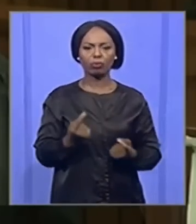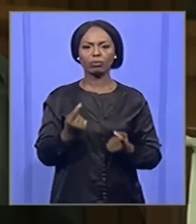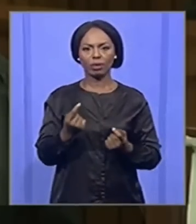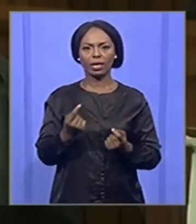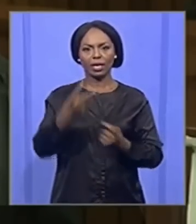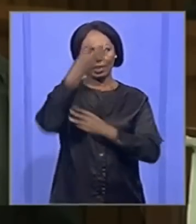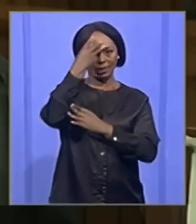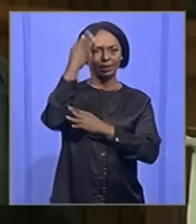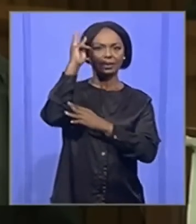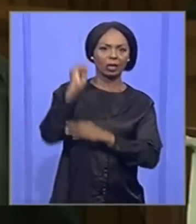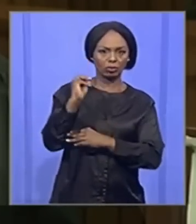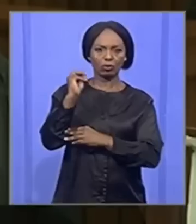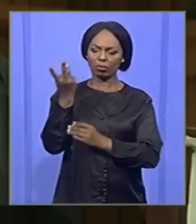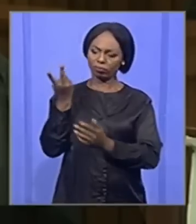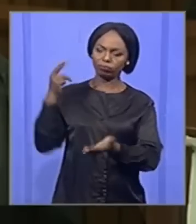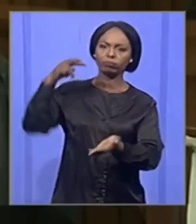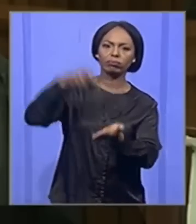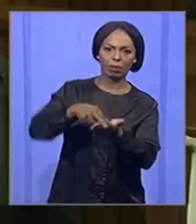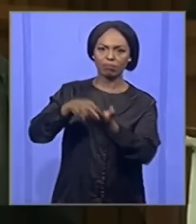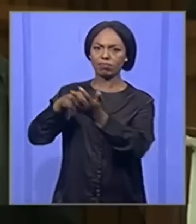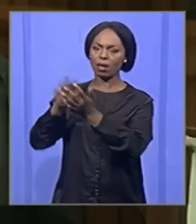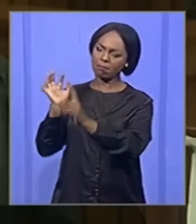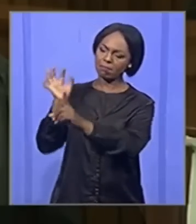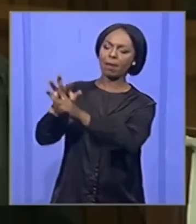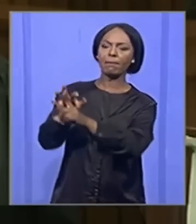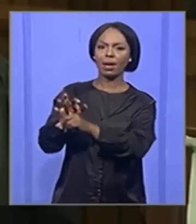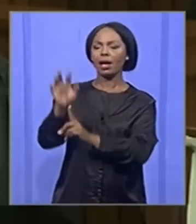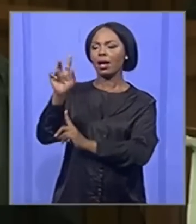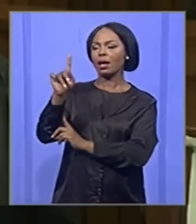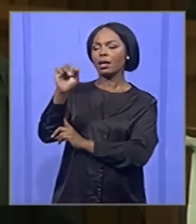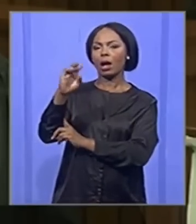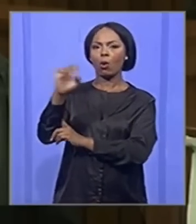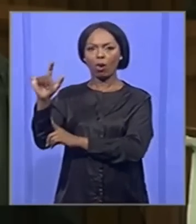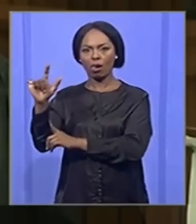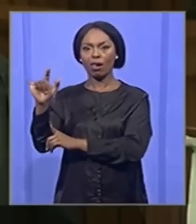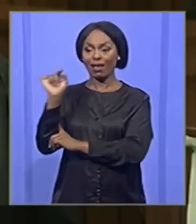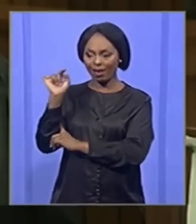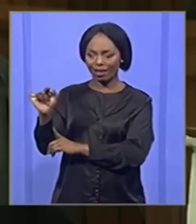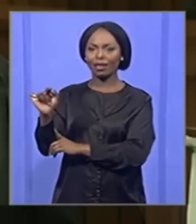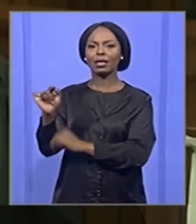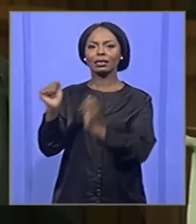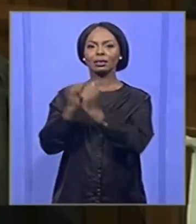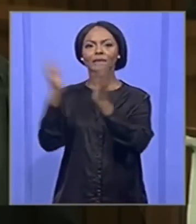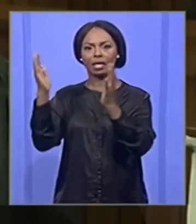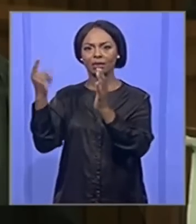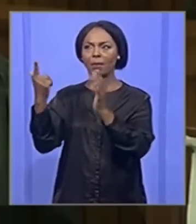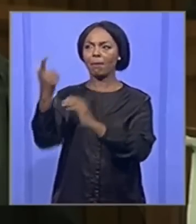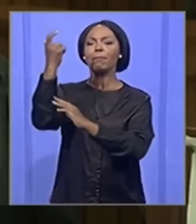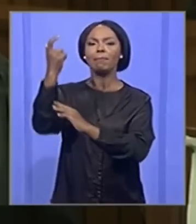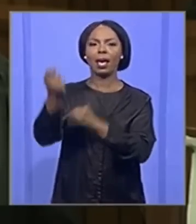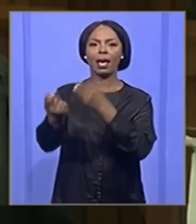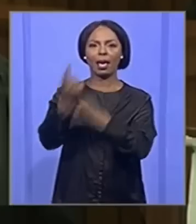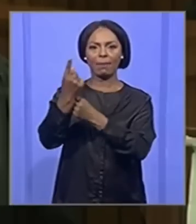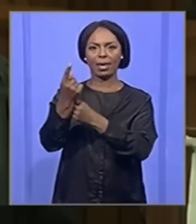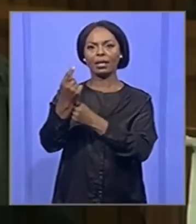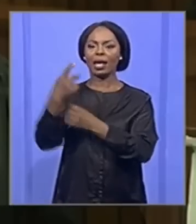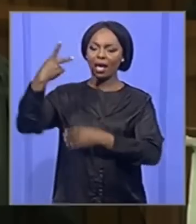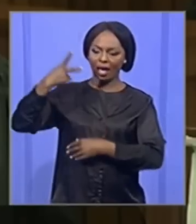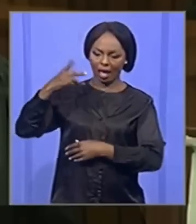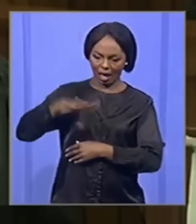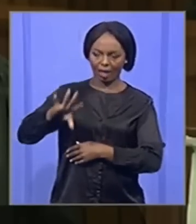Senzo jumped to Carlos and the struggle ensued, where one shot went off and the second